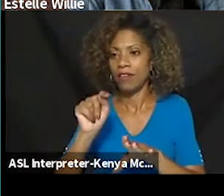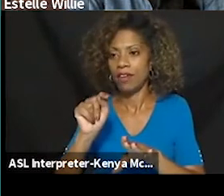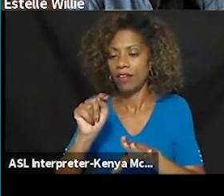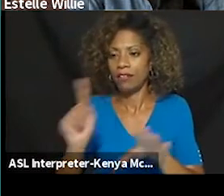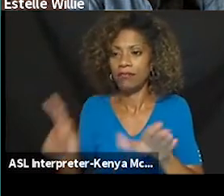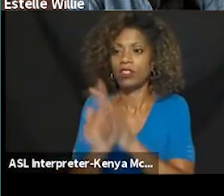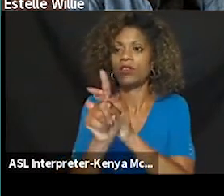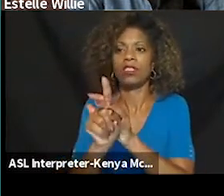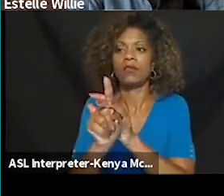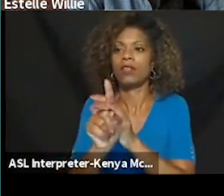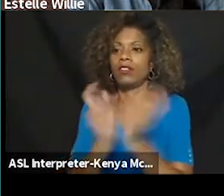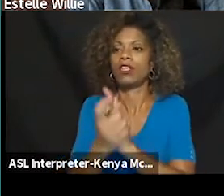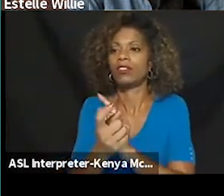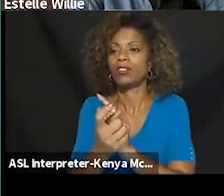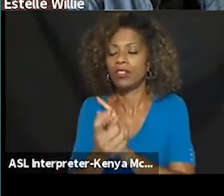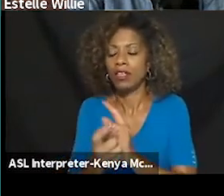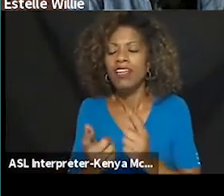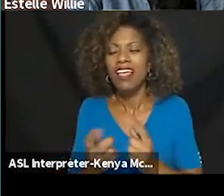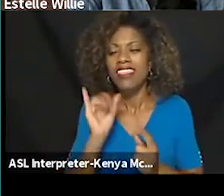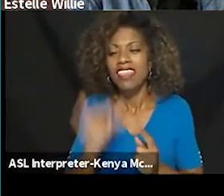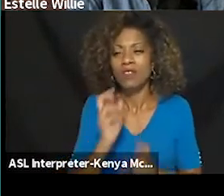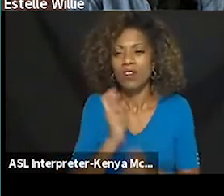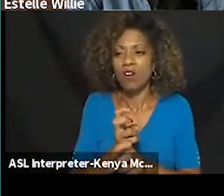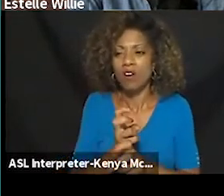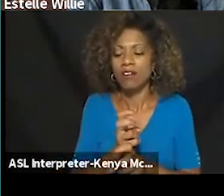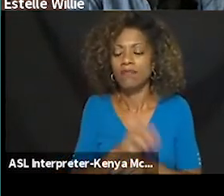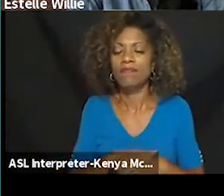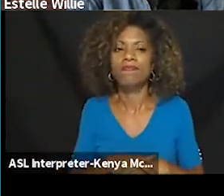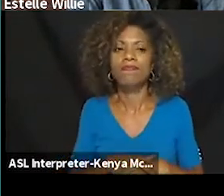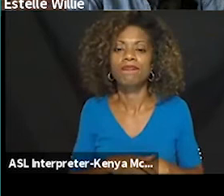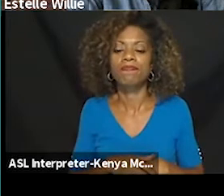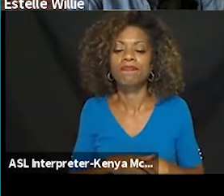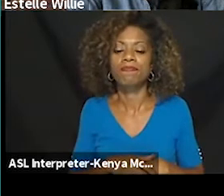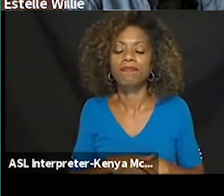the hardest thing. The second piece is